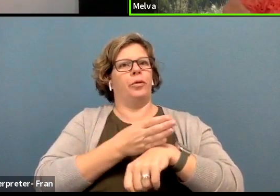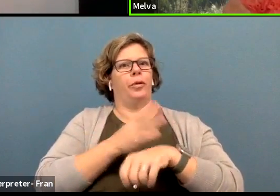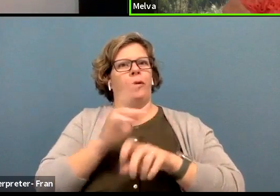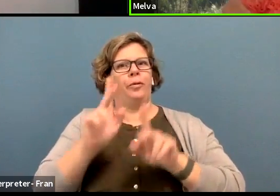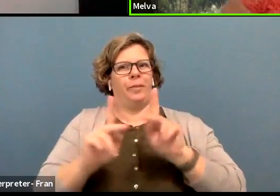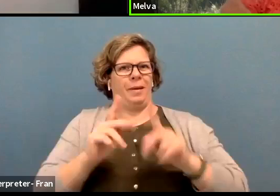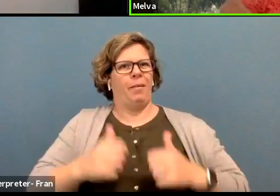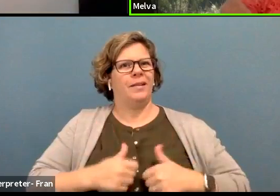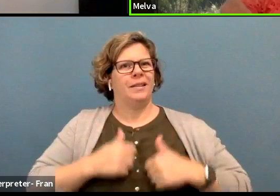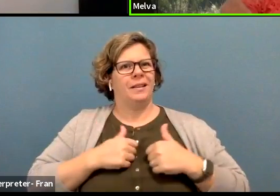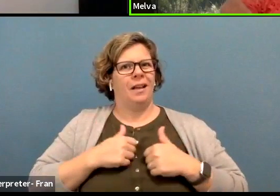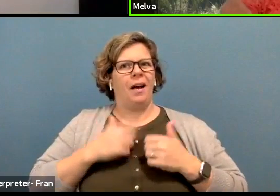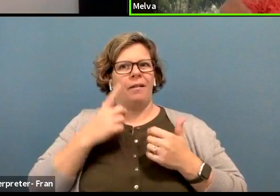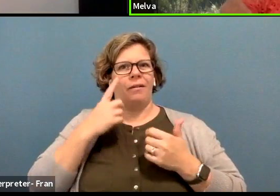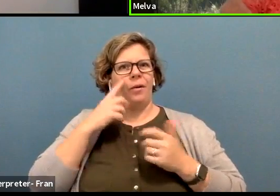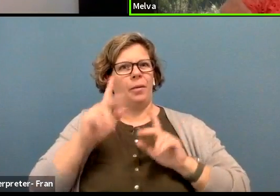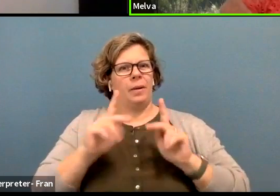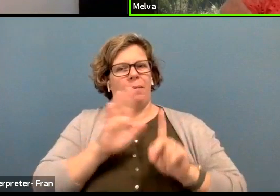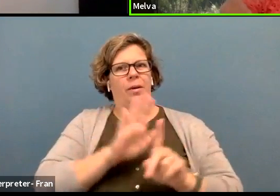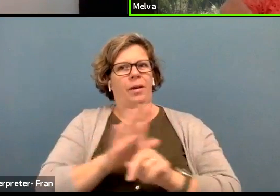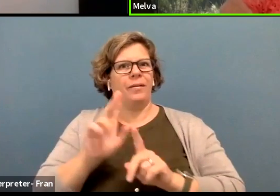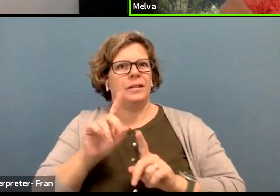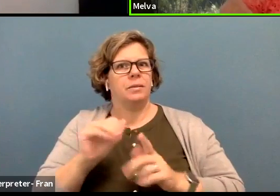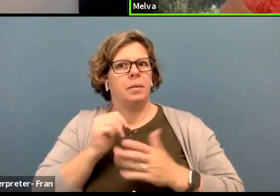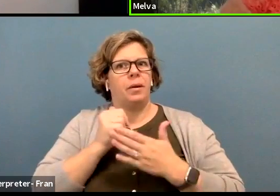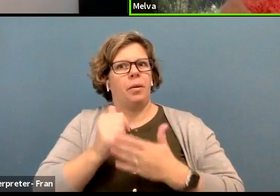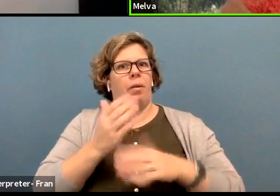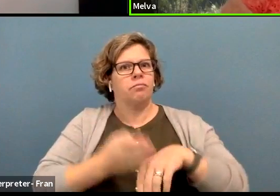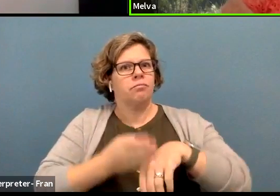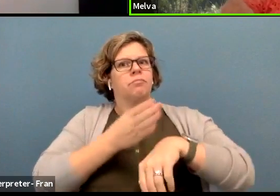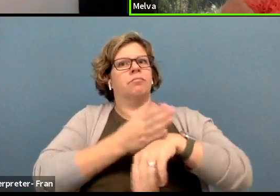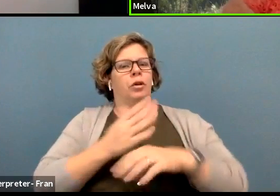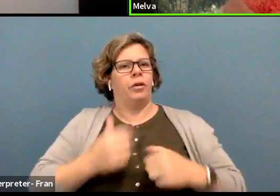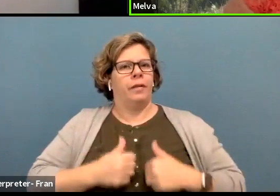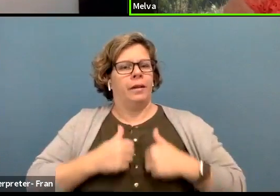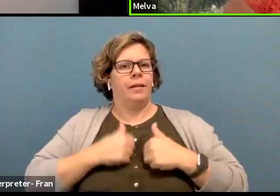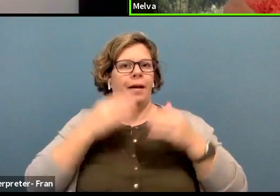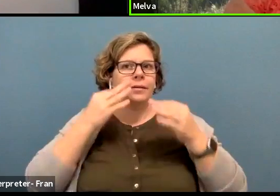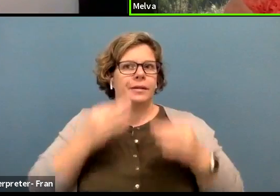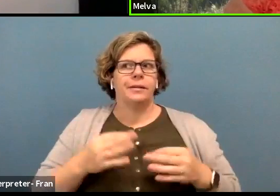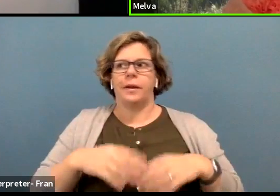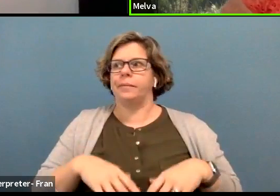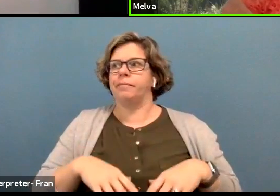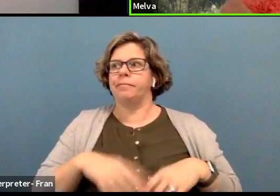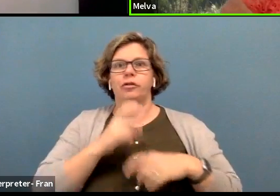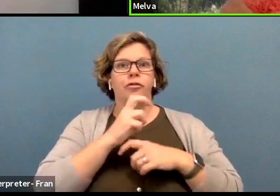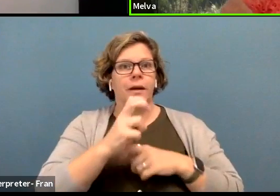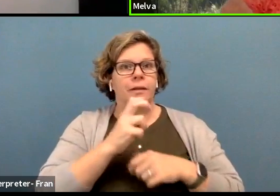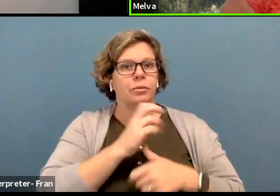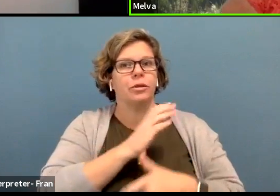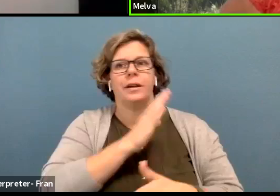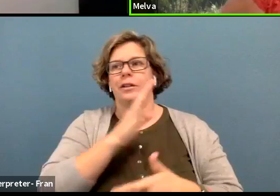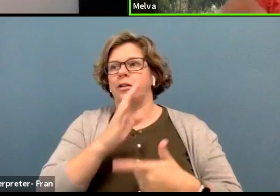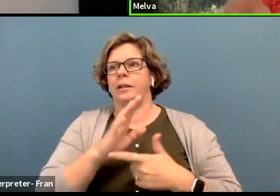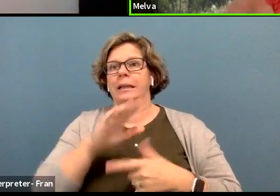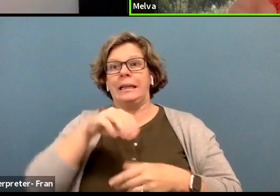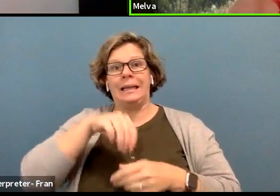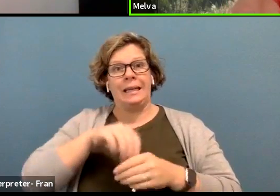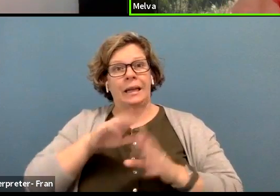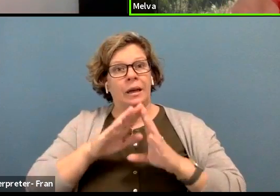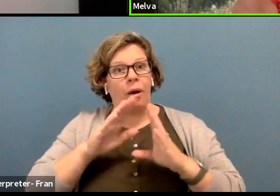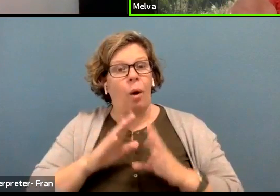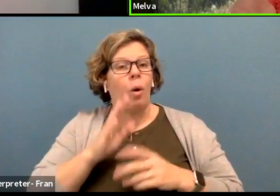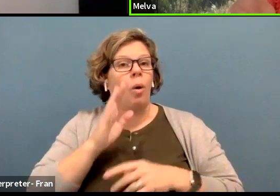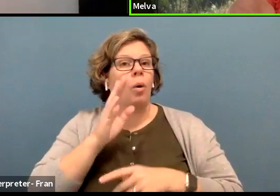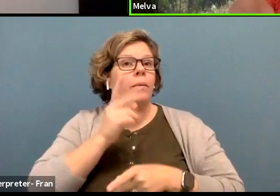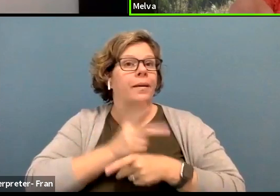Idaho. We've made lots of changes in transportation, in home care, many different